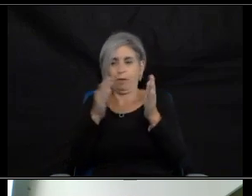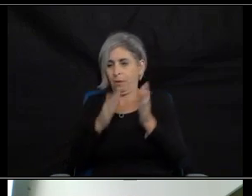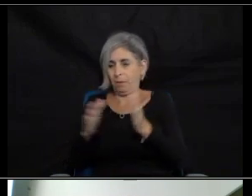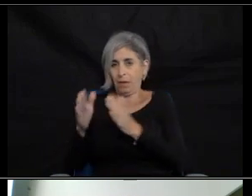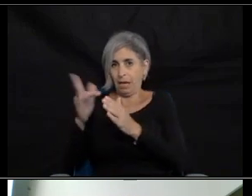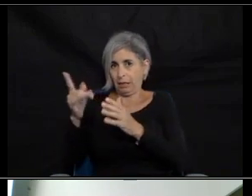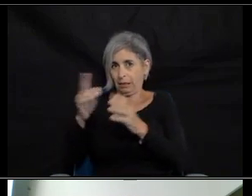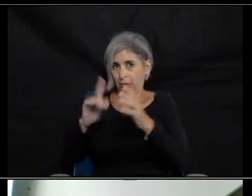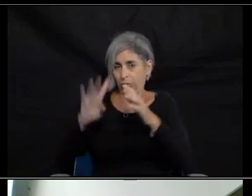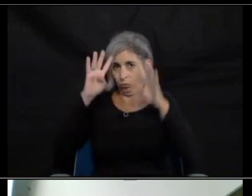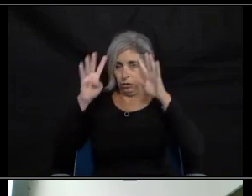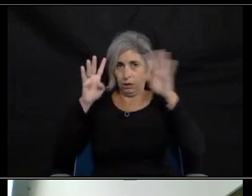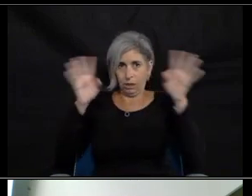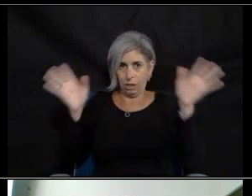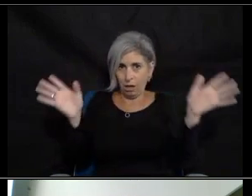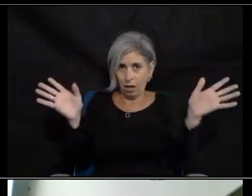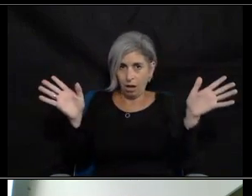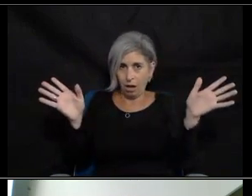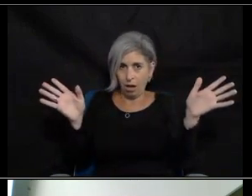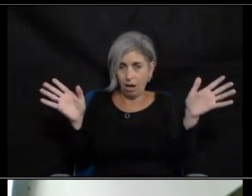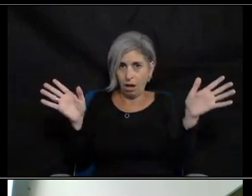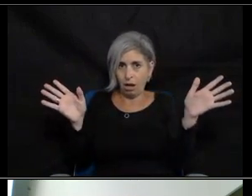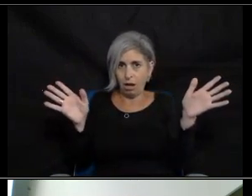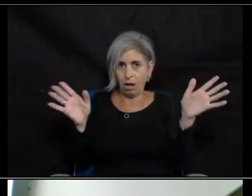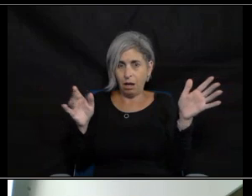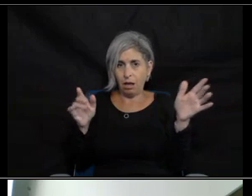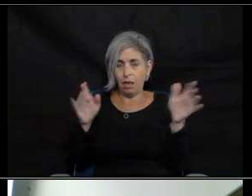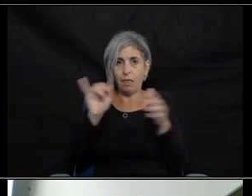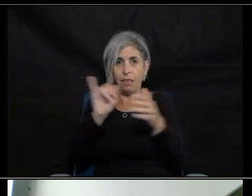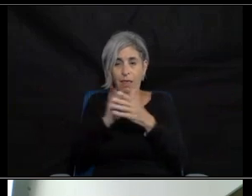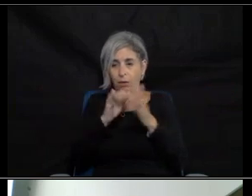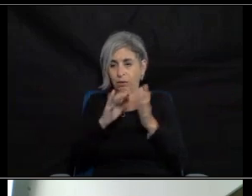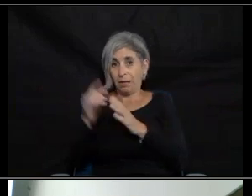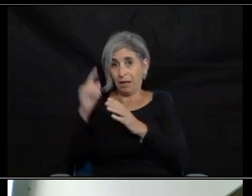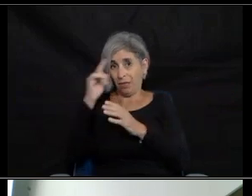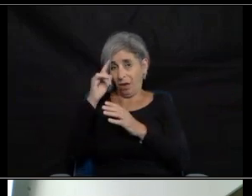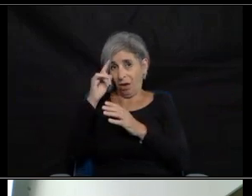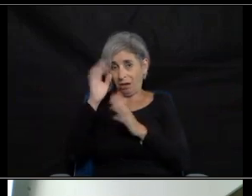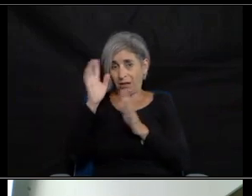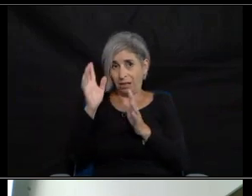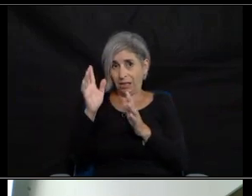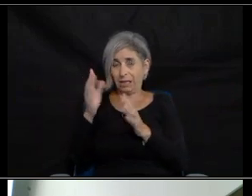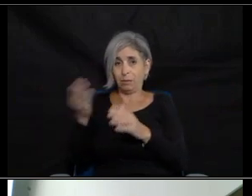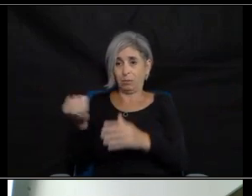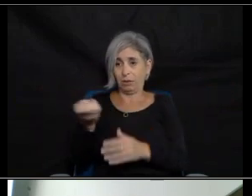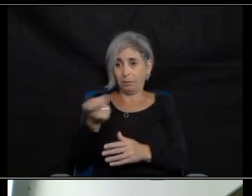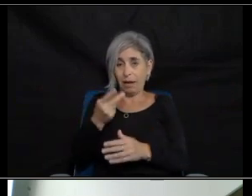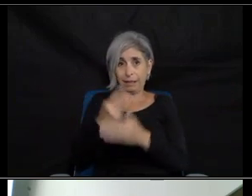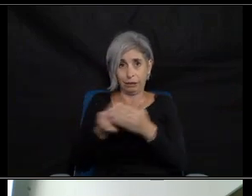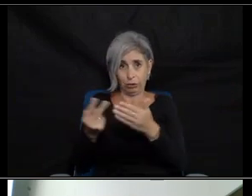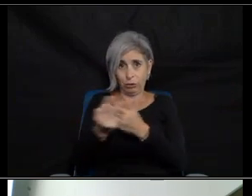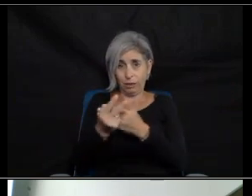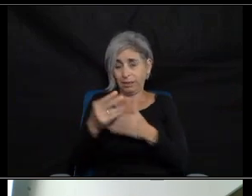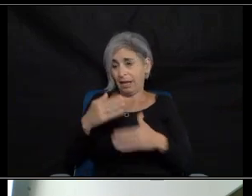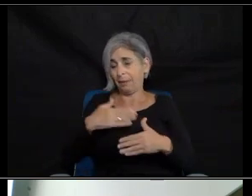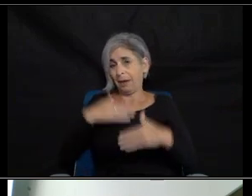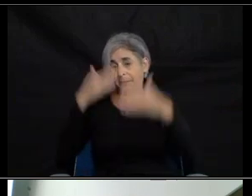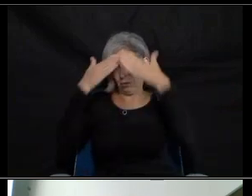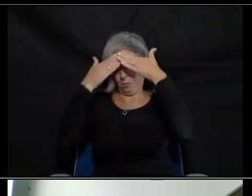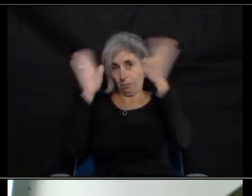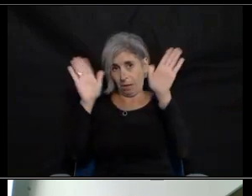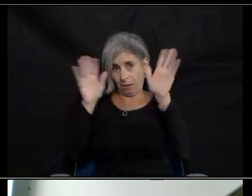has. Because in my opinion, I thought that's what we're looking at right now. But if it's not, then he can bring something back in 2 weeks and I'd be happy to look at it.